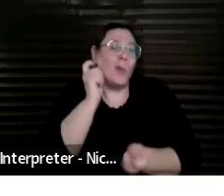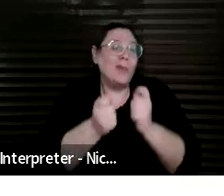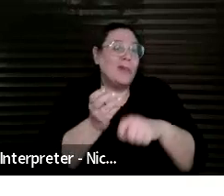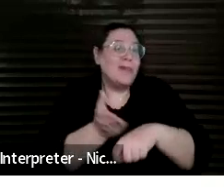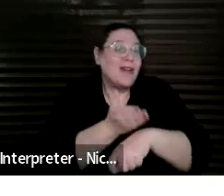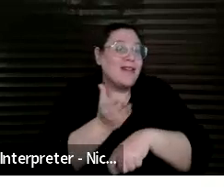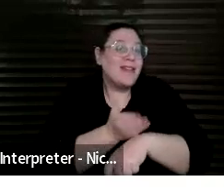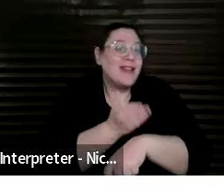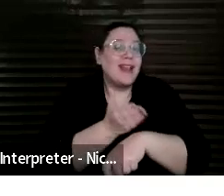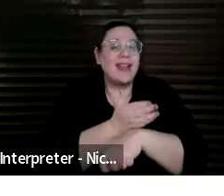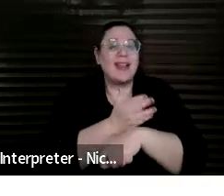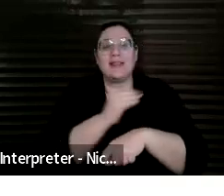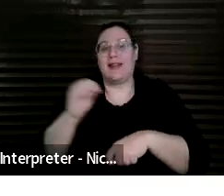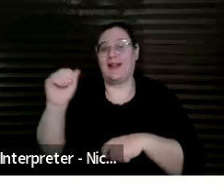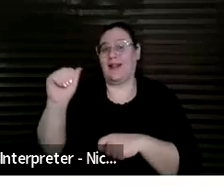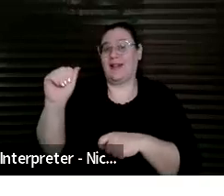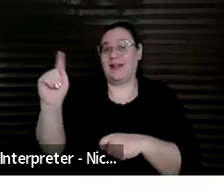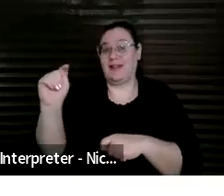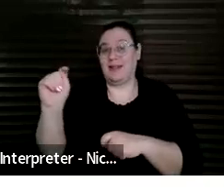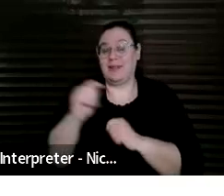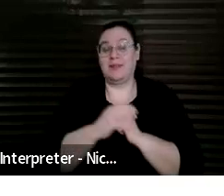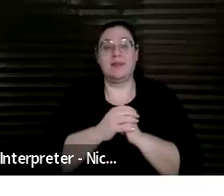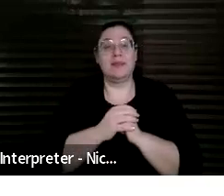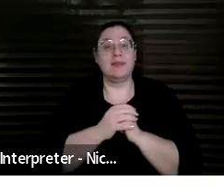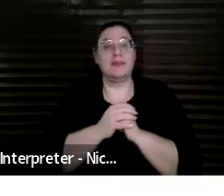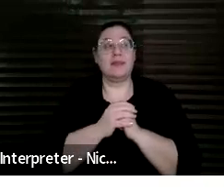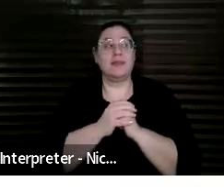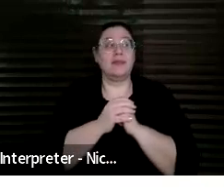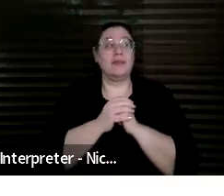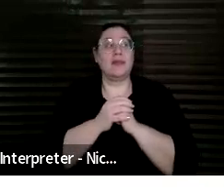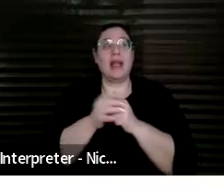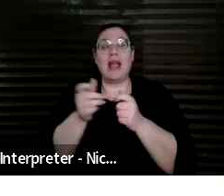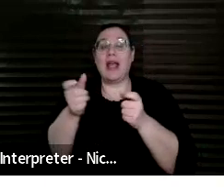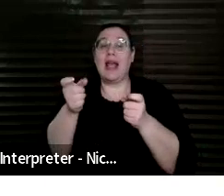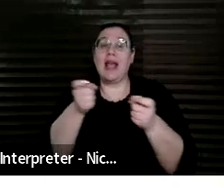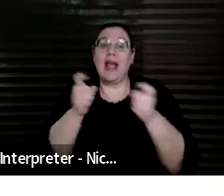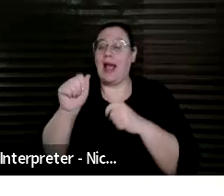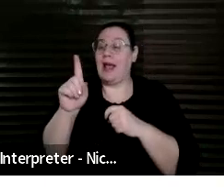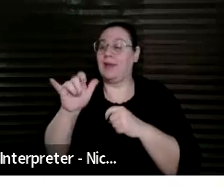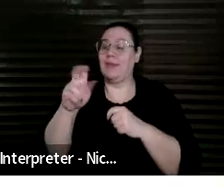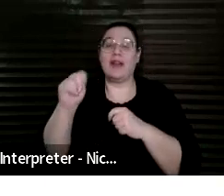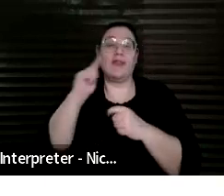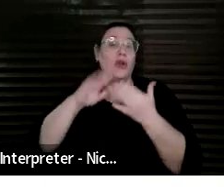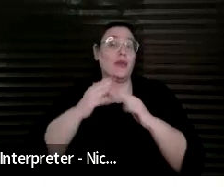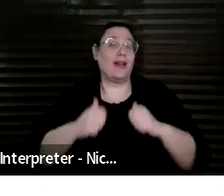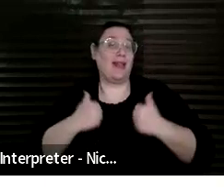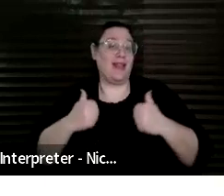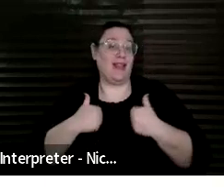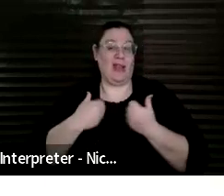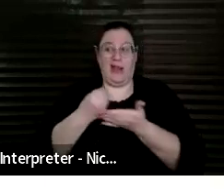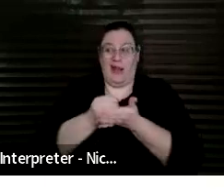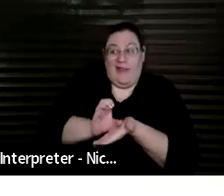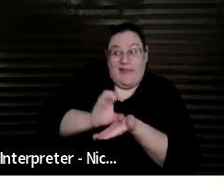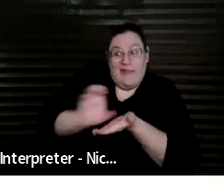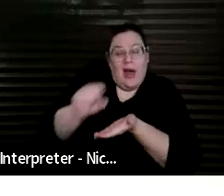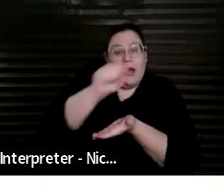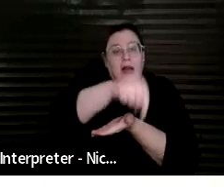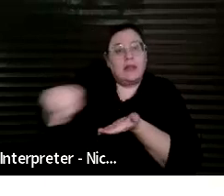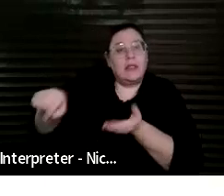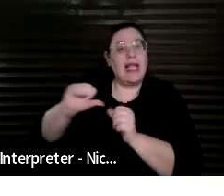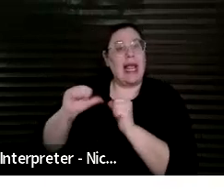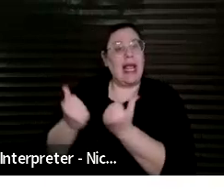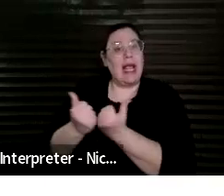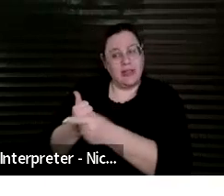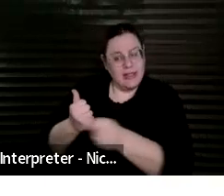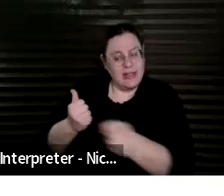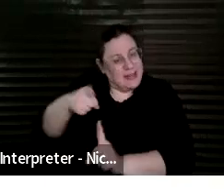modifications and AT. The Administration for Community Living funds agencies focused on serving older adults